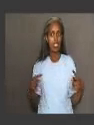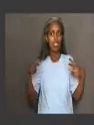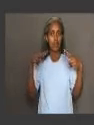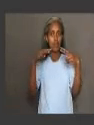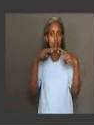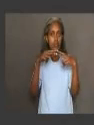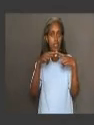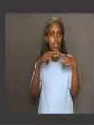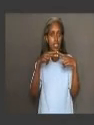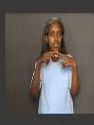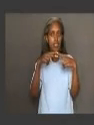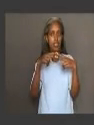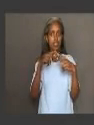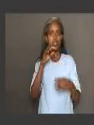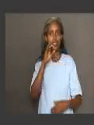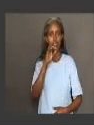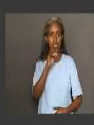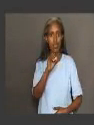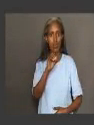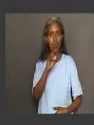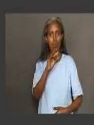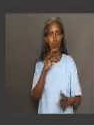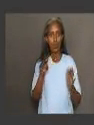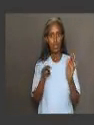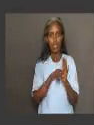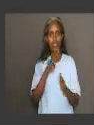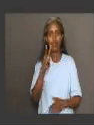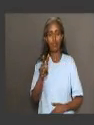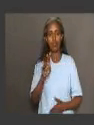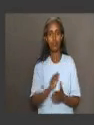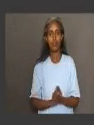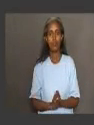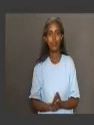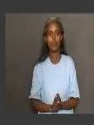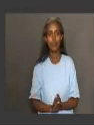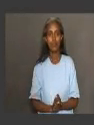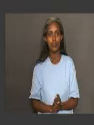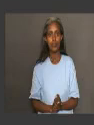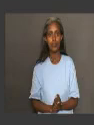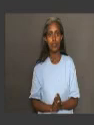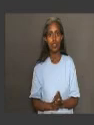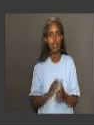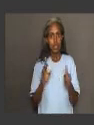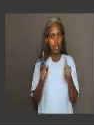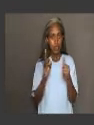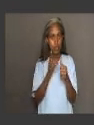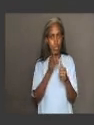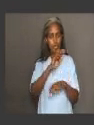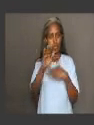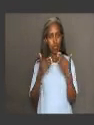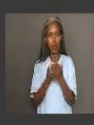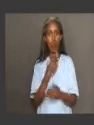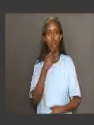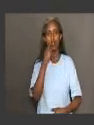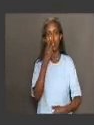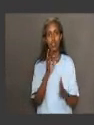Therefore, the vertex will be at 0, negative 2. The domain